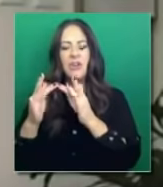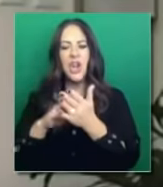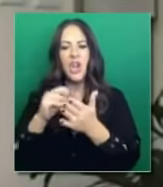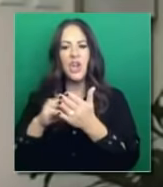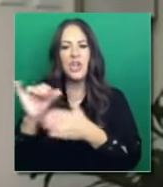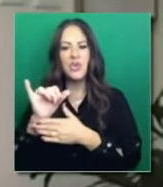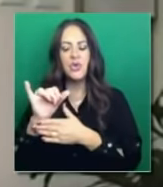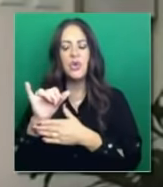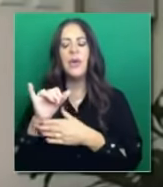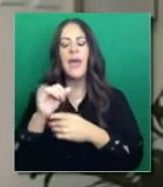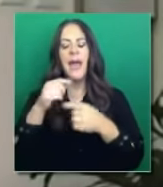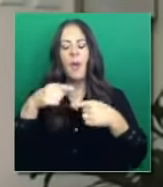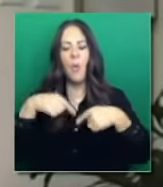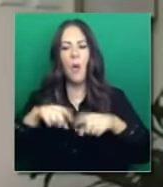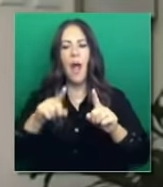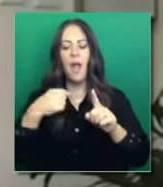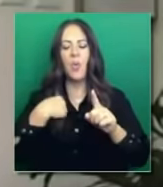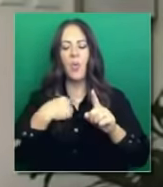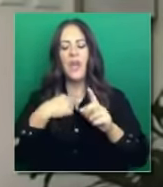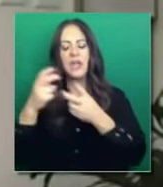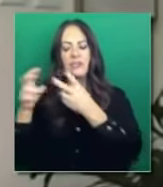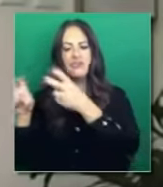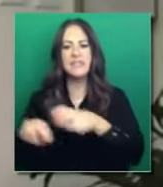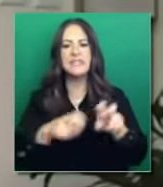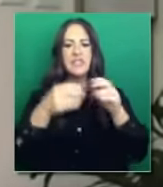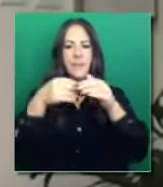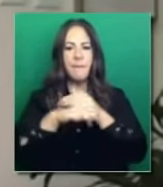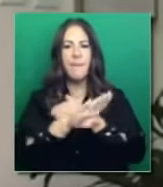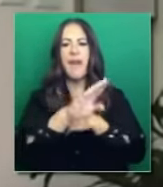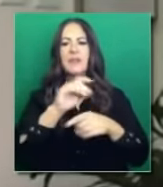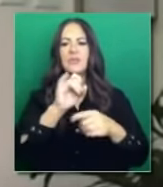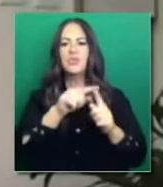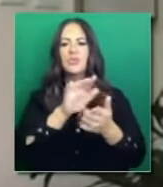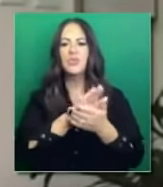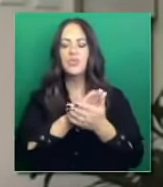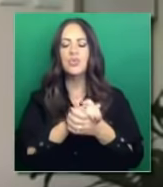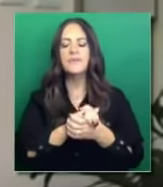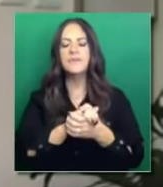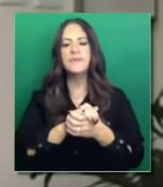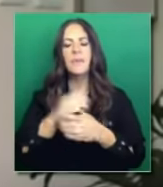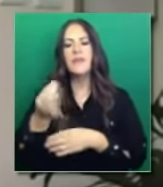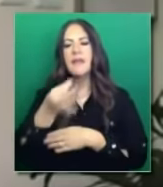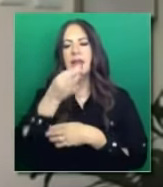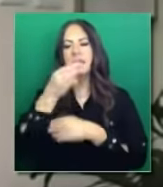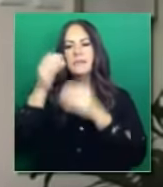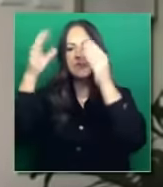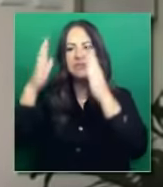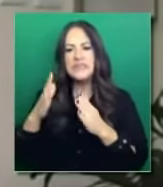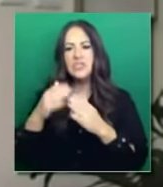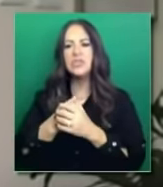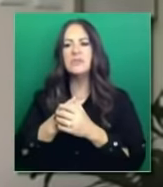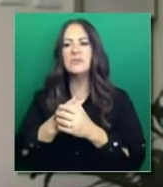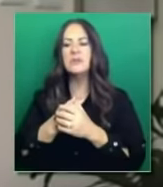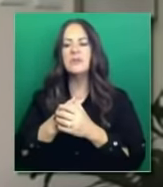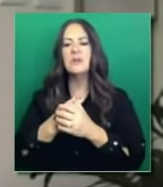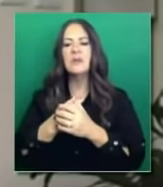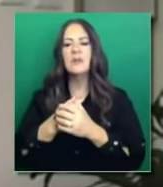safe schools. We all know that in a classroom of peers that's led by an expert teacher, students learn not only